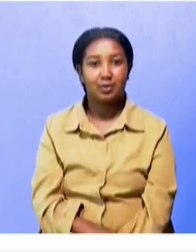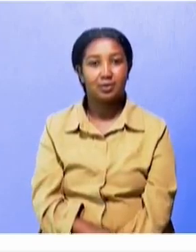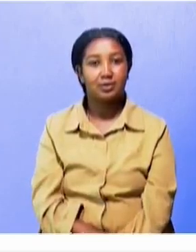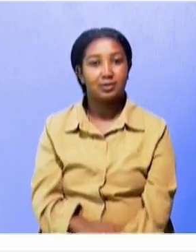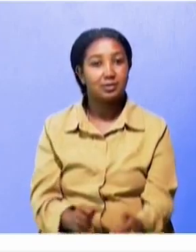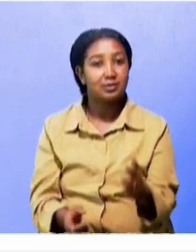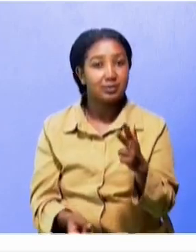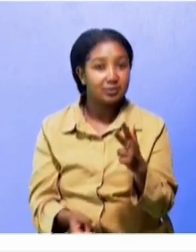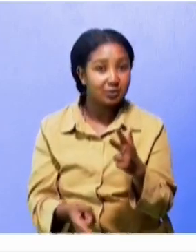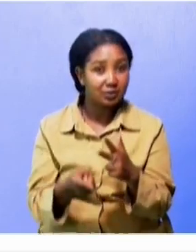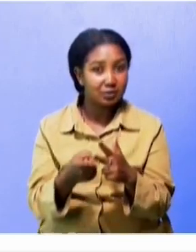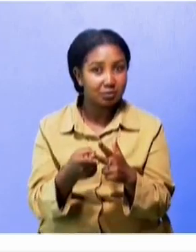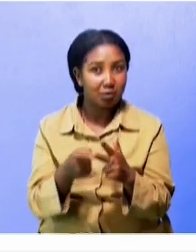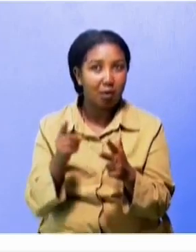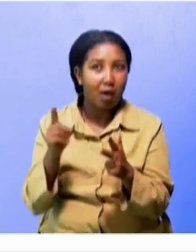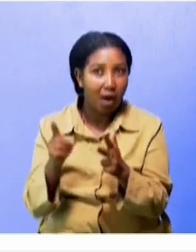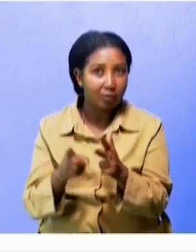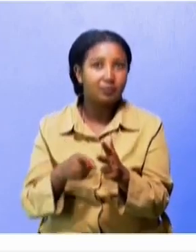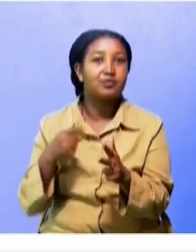Good. And often.